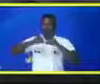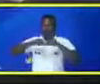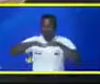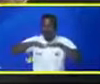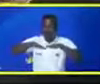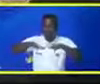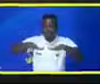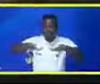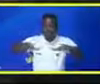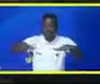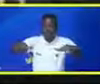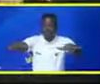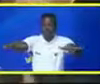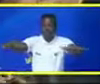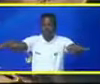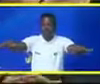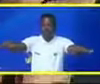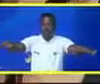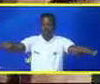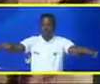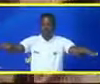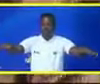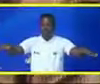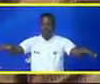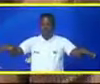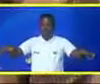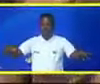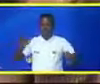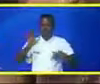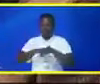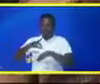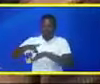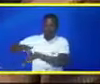Let it cover all the earth.